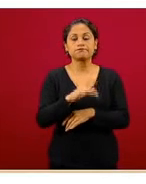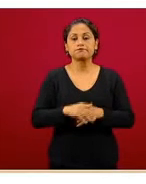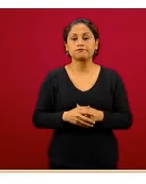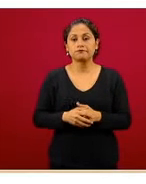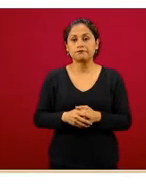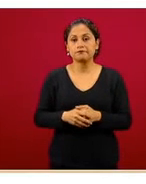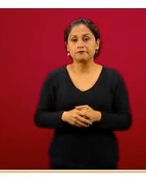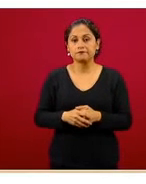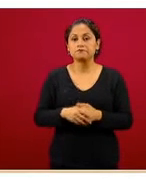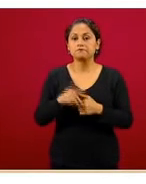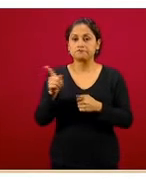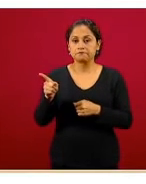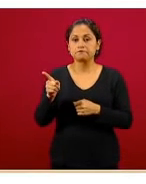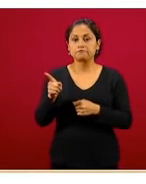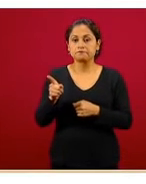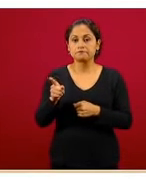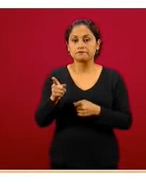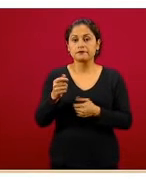And